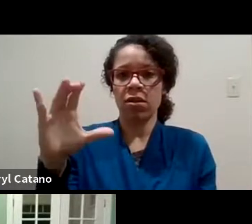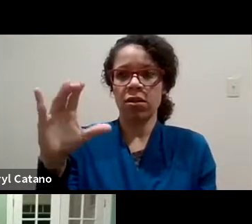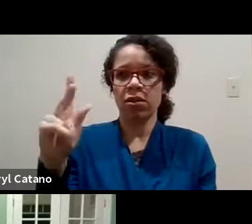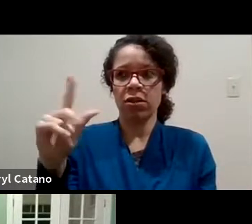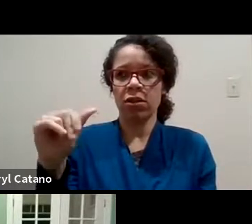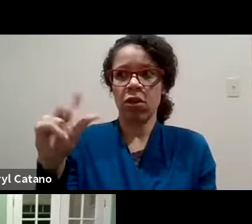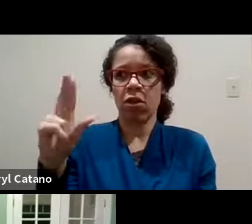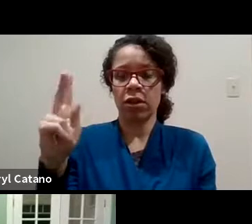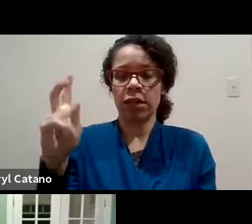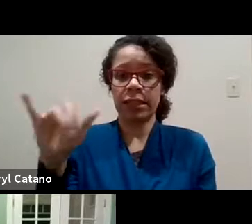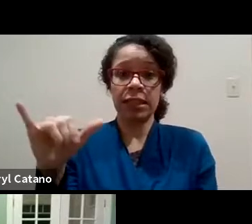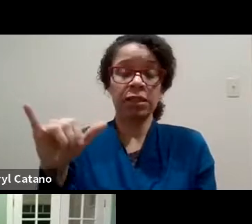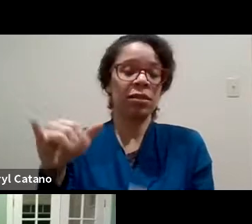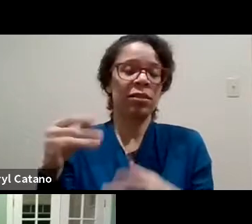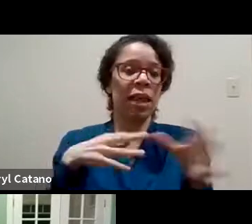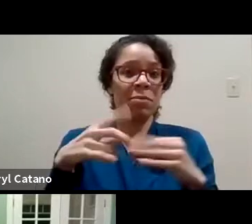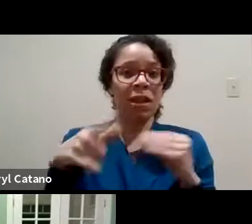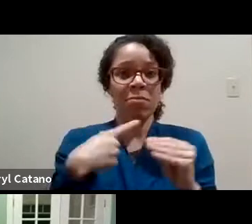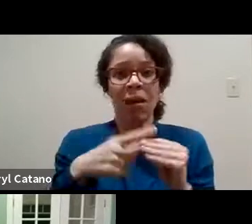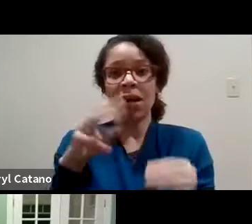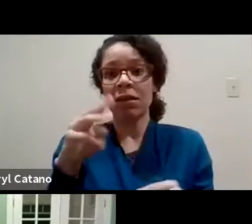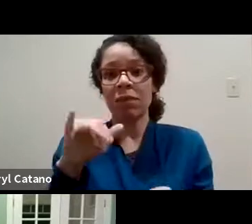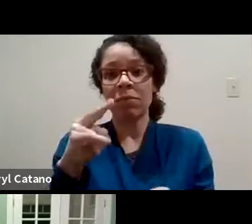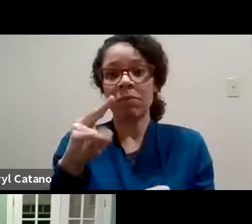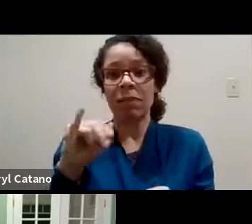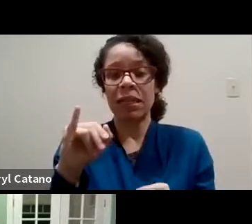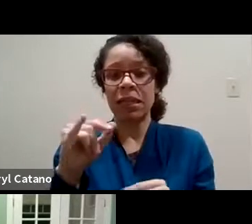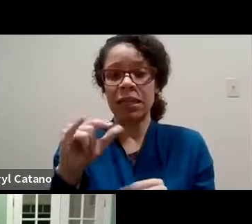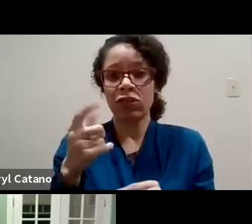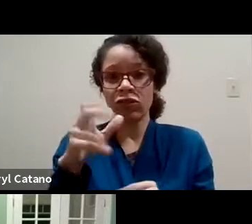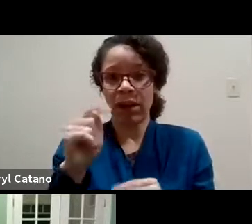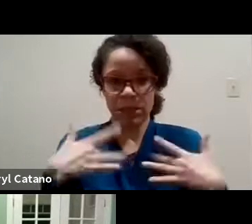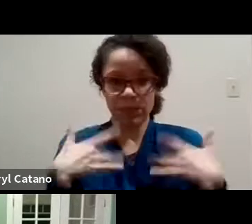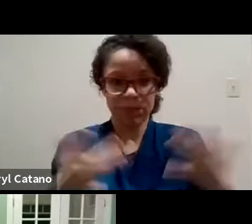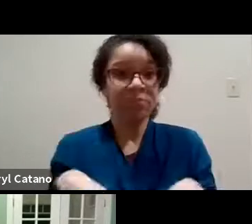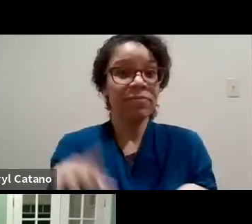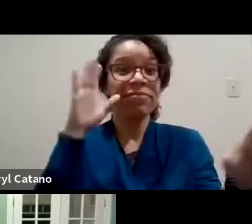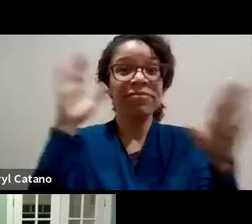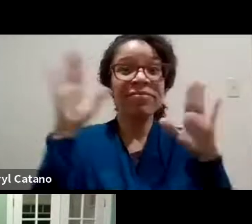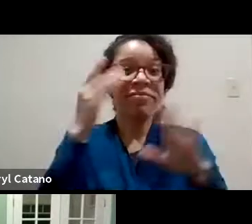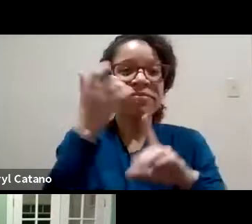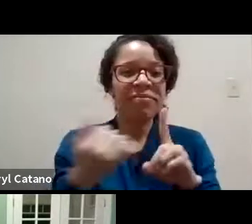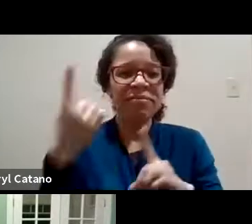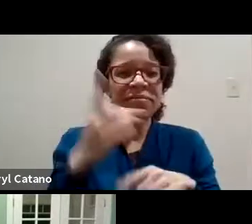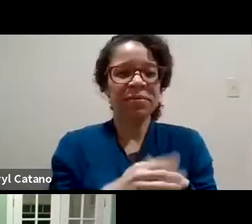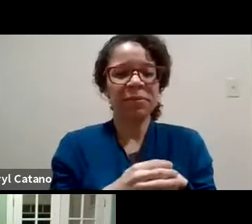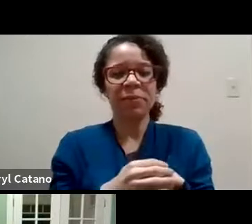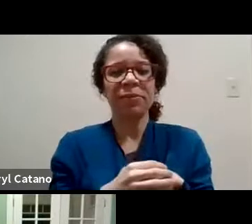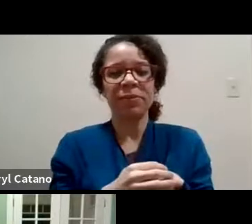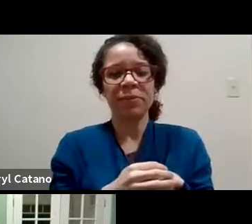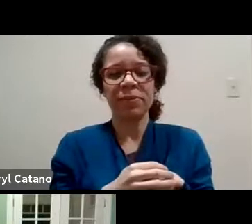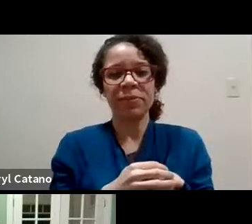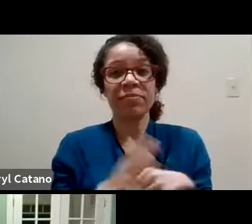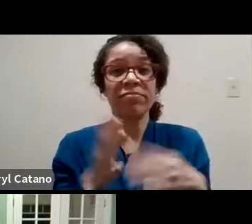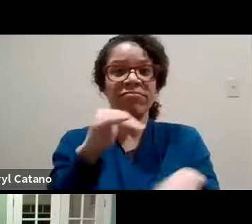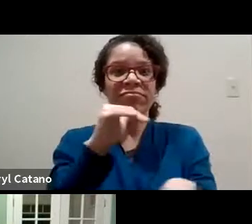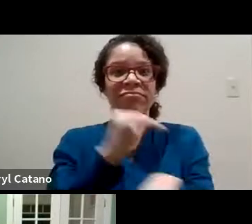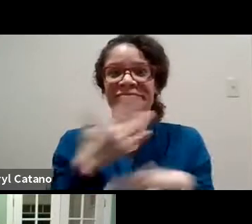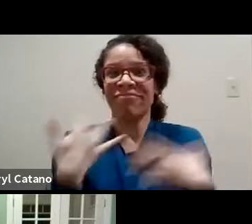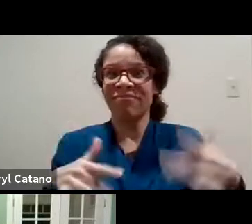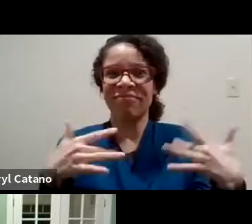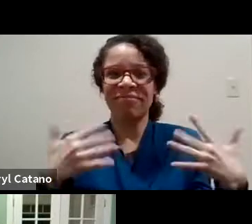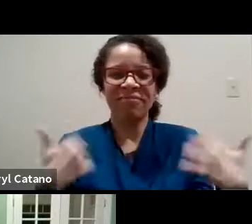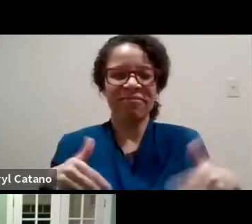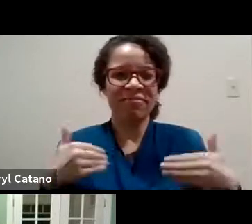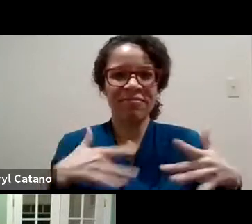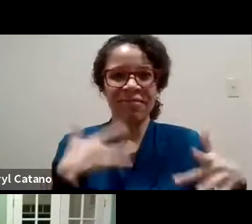with our mini grants. All right. Hi, everyone. So tonight we have some exciting news.